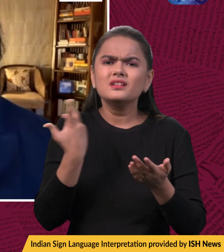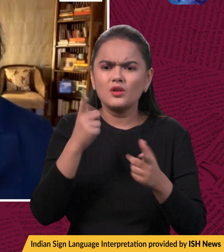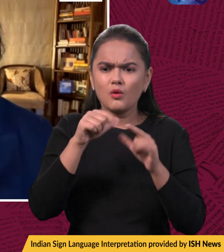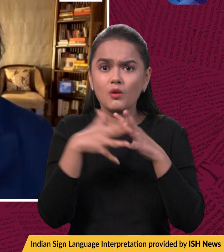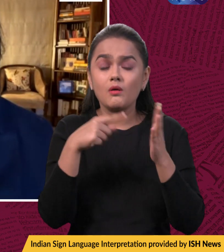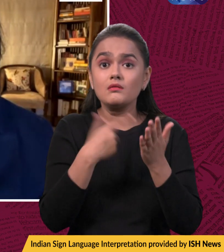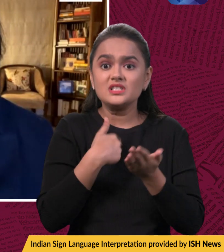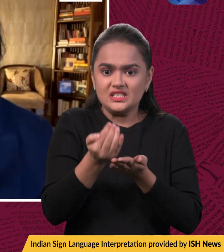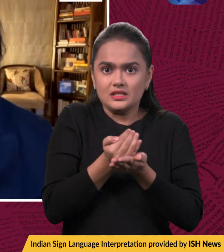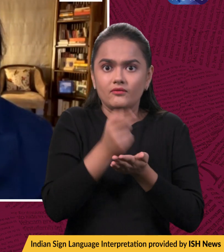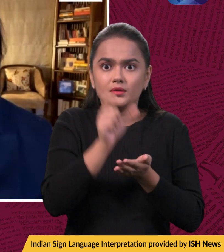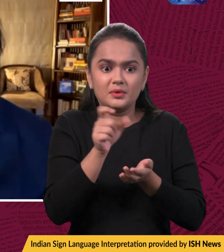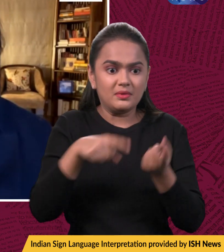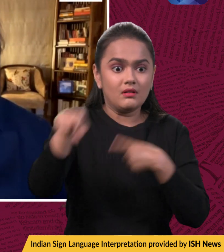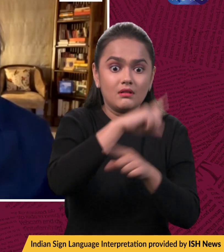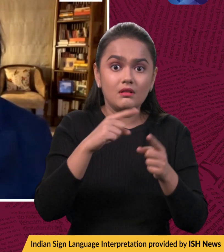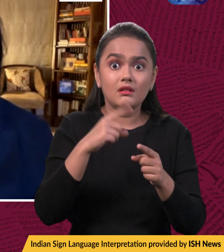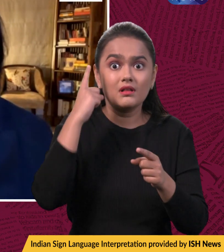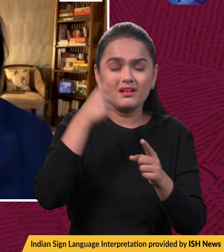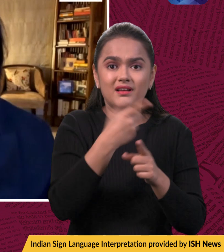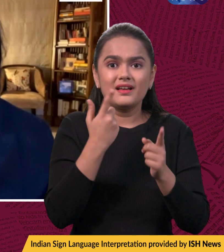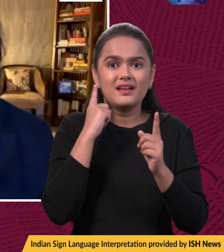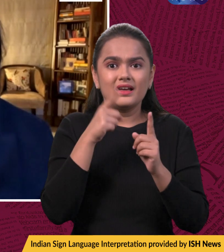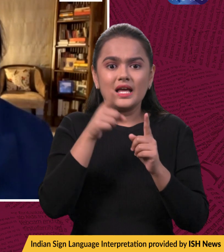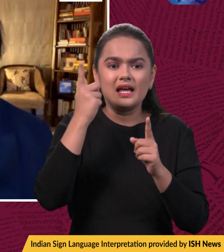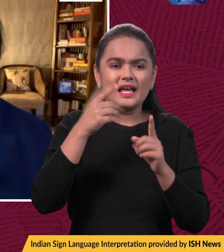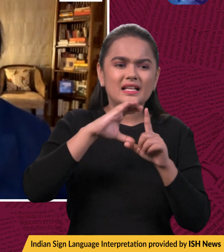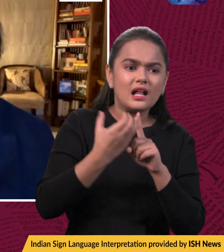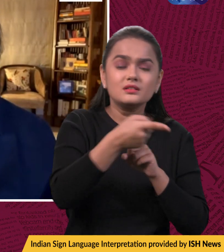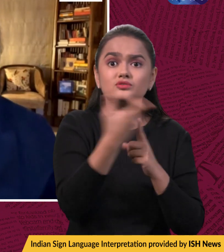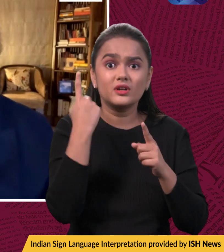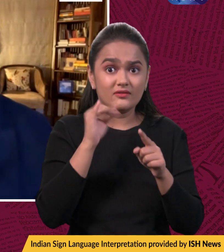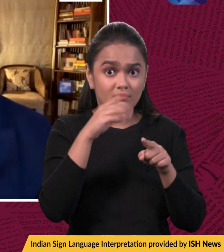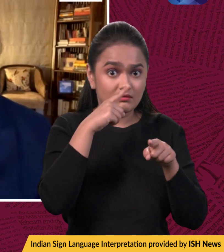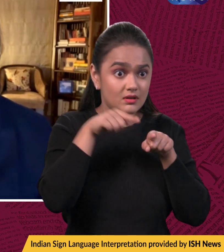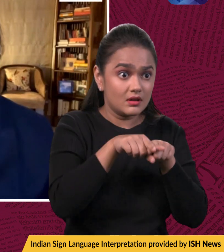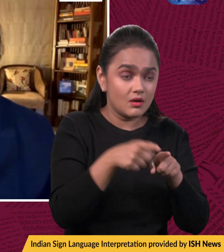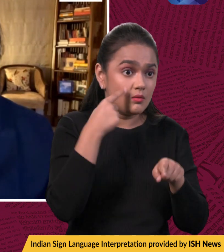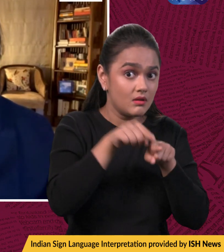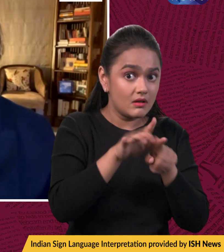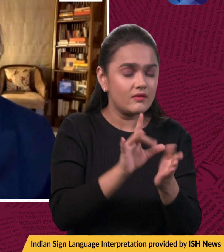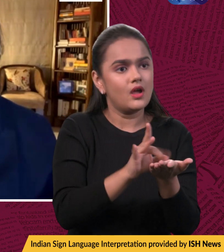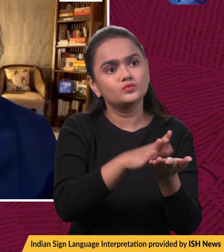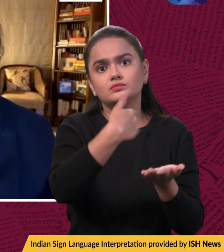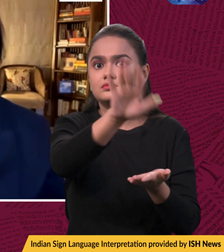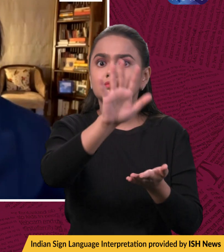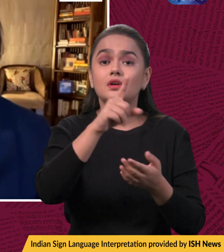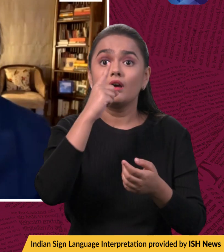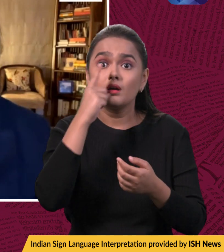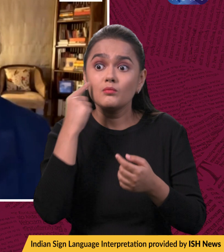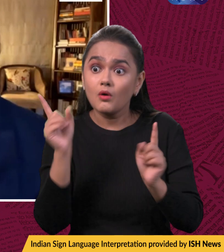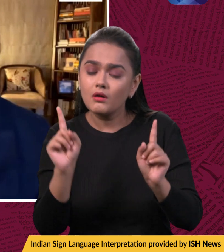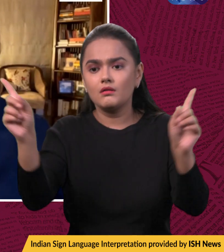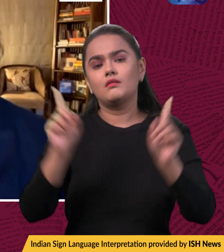is aimed to protect the rights of religious people from the cancel culture. Prime Minister Scott Morrison said if the bill